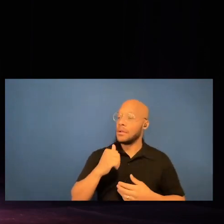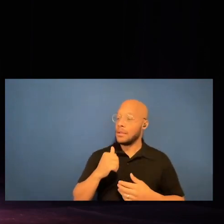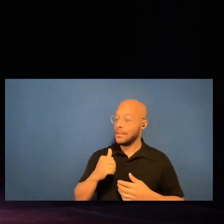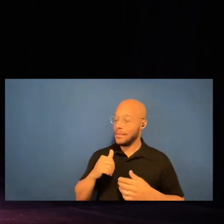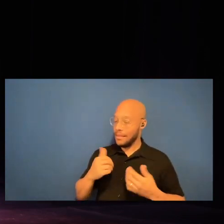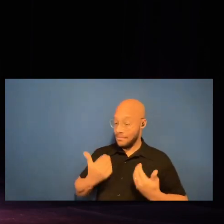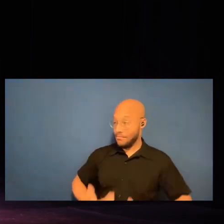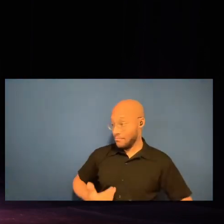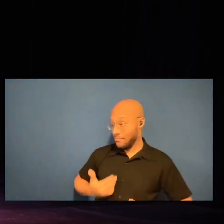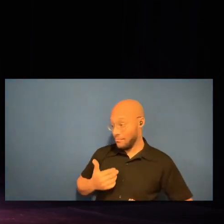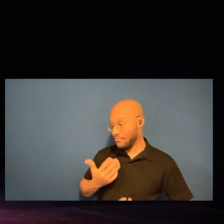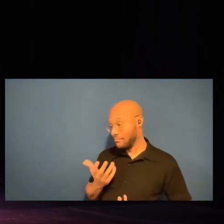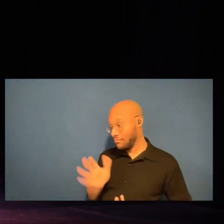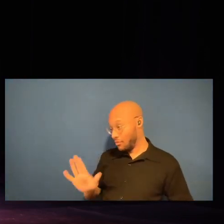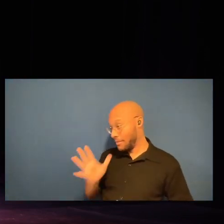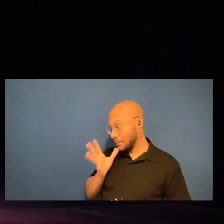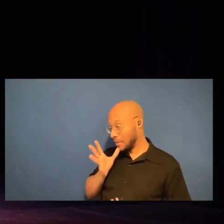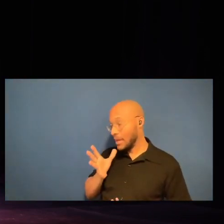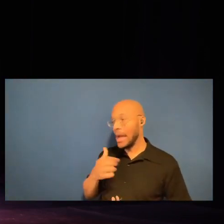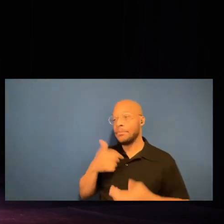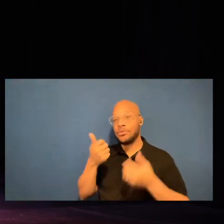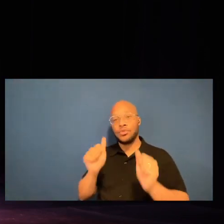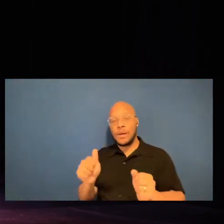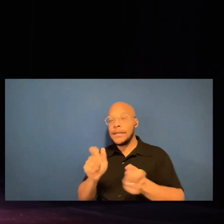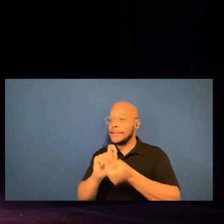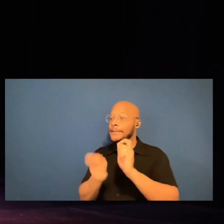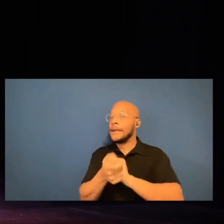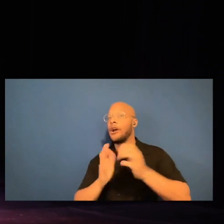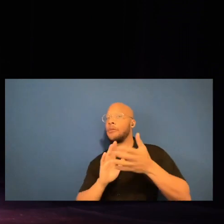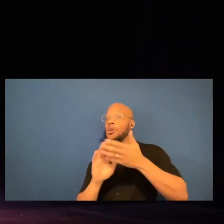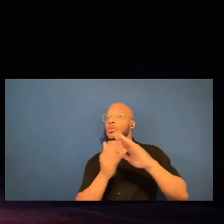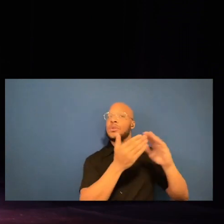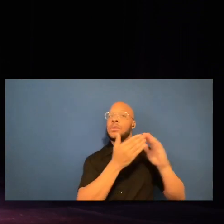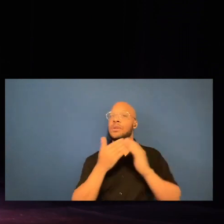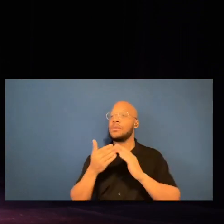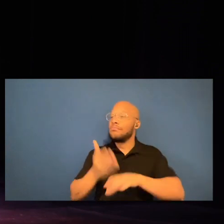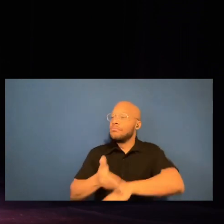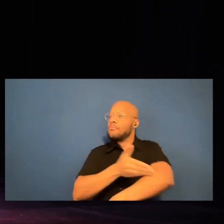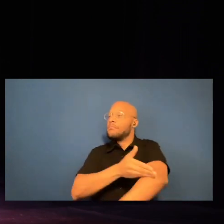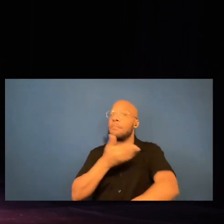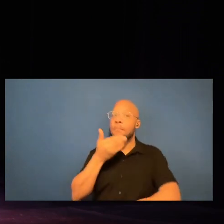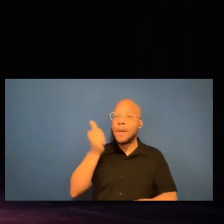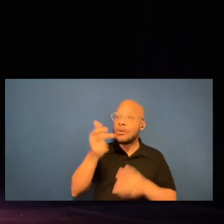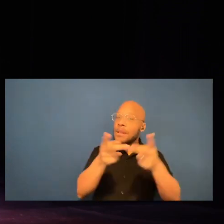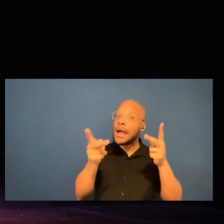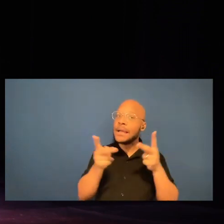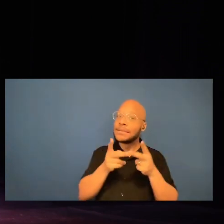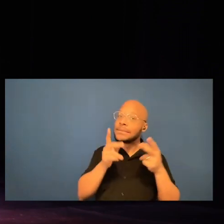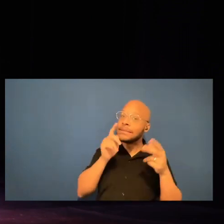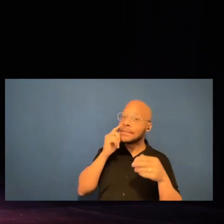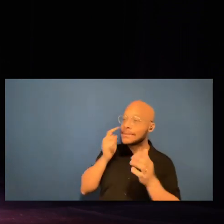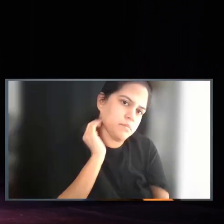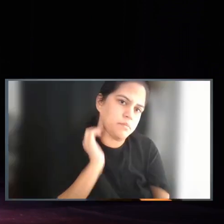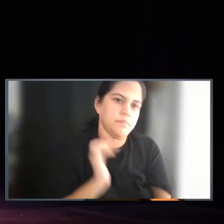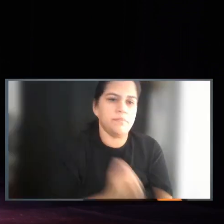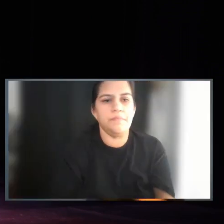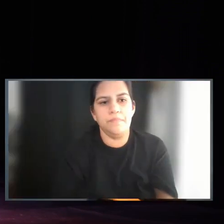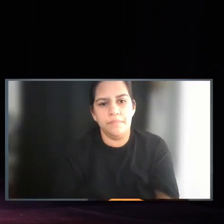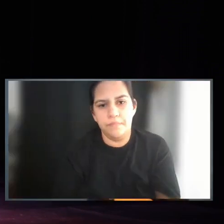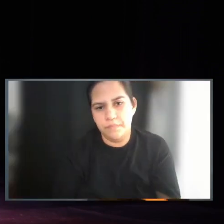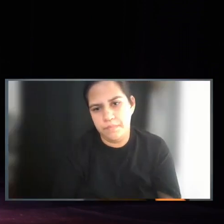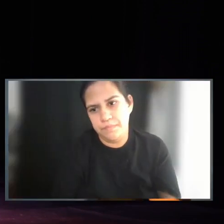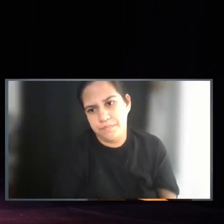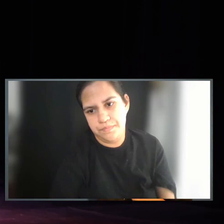you. In a world careening towards authoritarianism, xenophobia, and genocide, our work